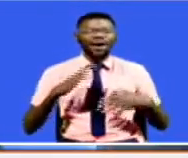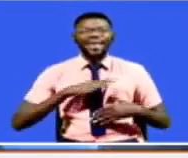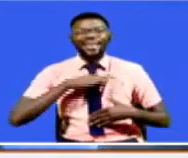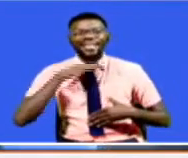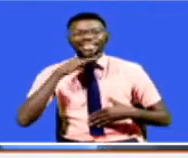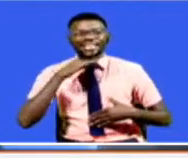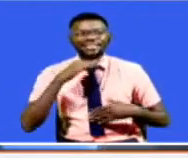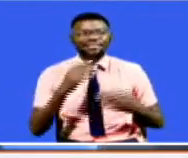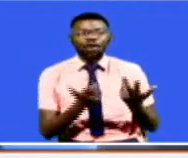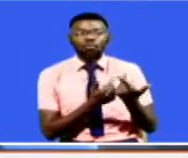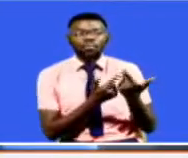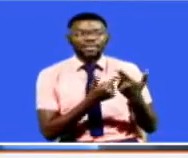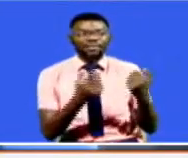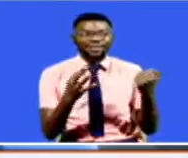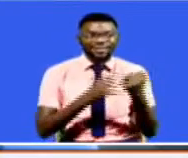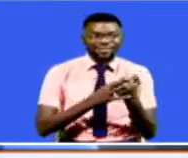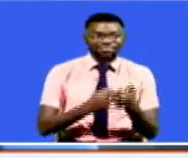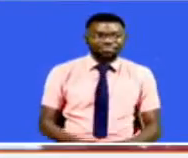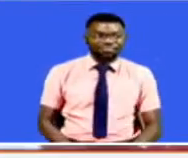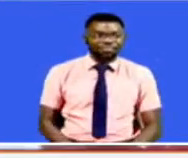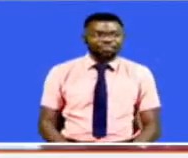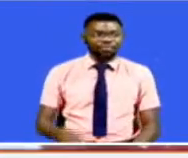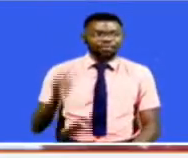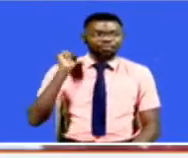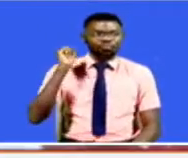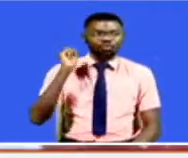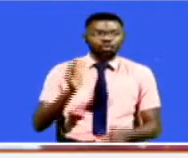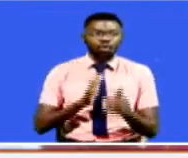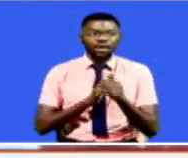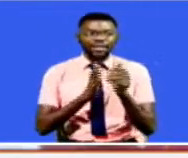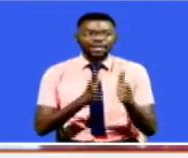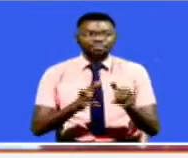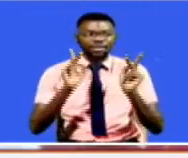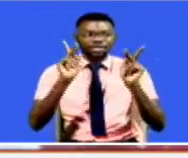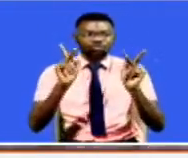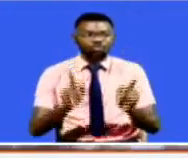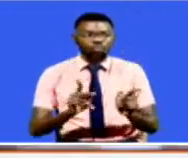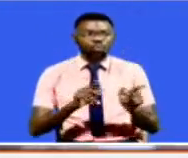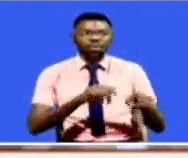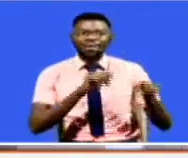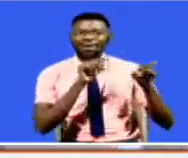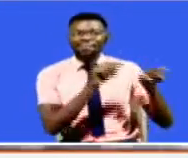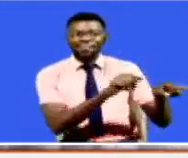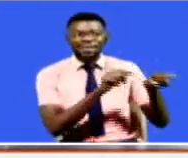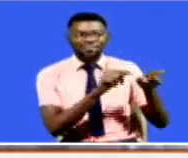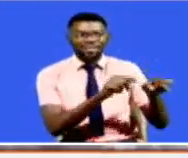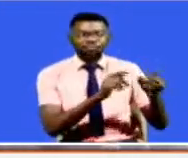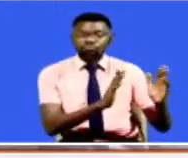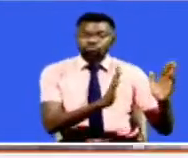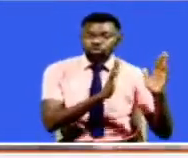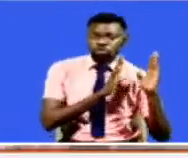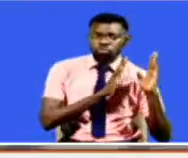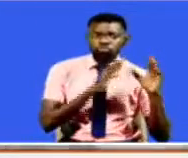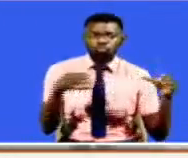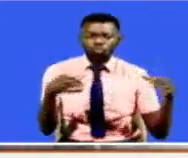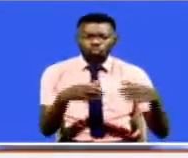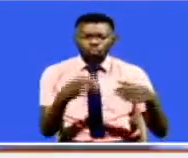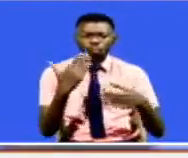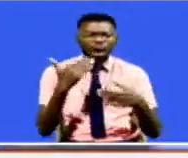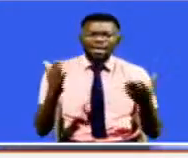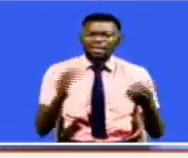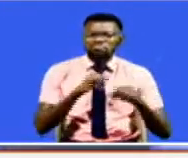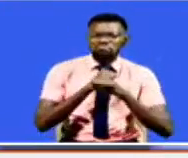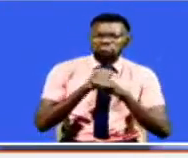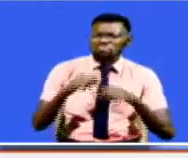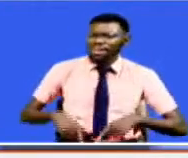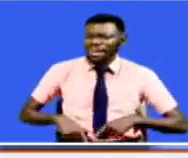people. And as expected, political leaders from Kisumu shifted the blame to security organs for failing to protect lives at